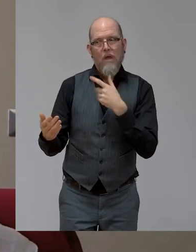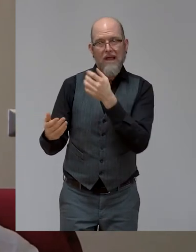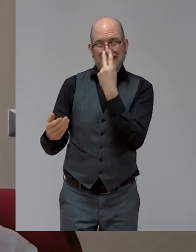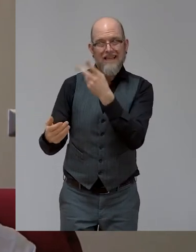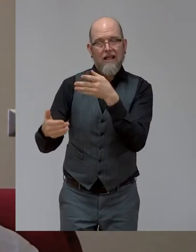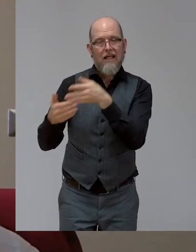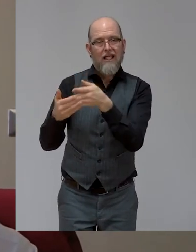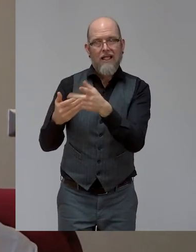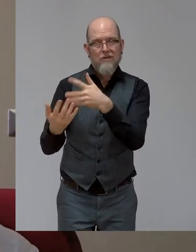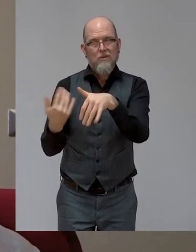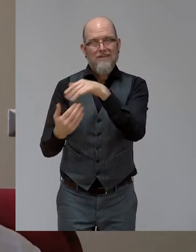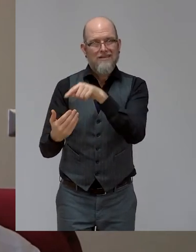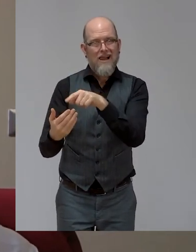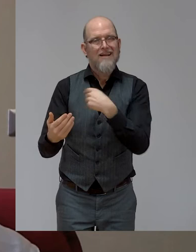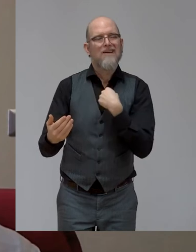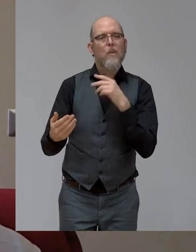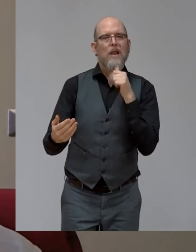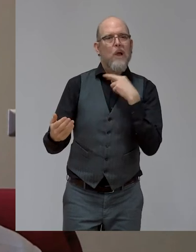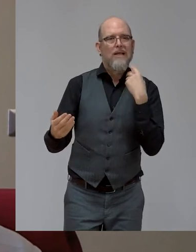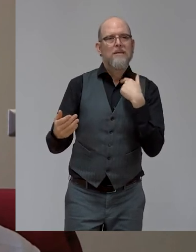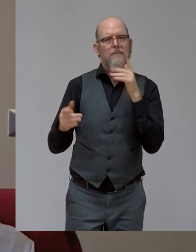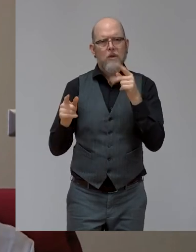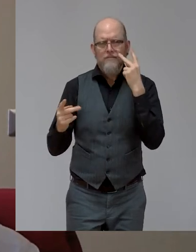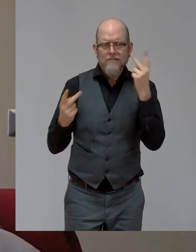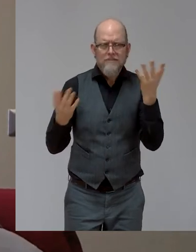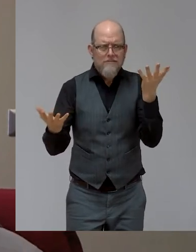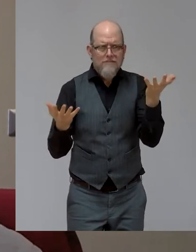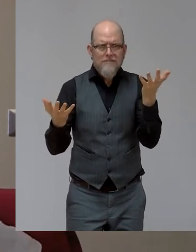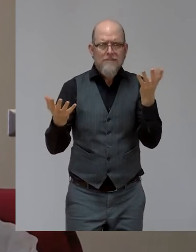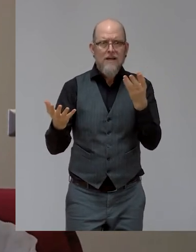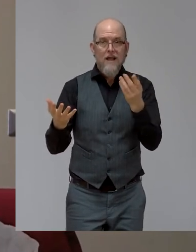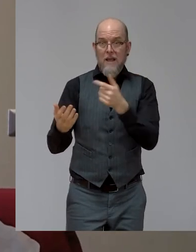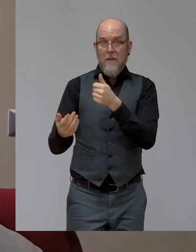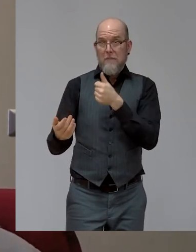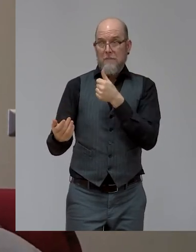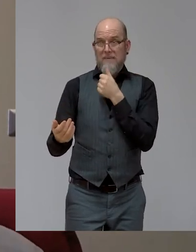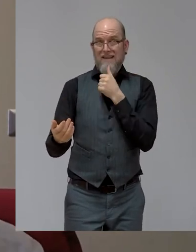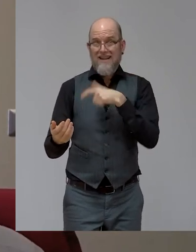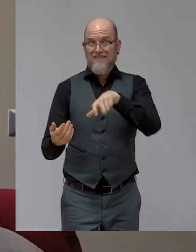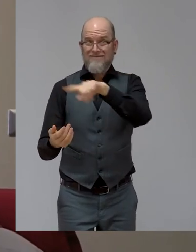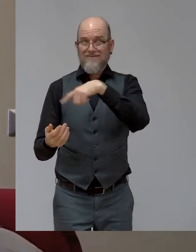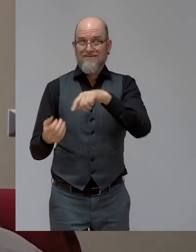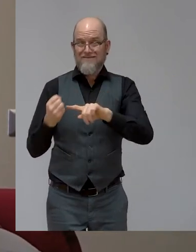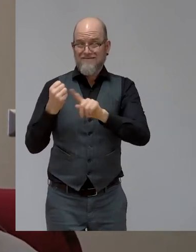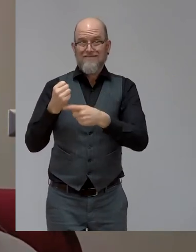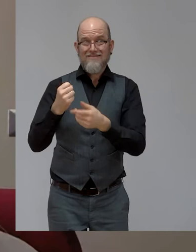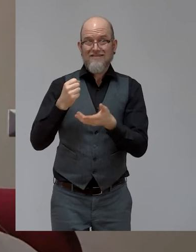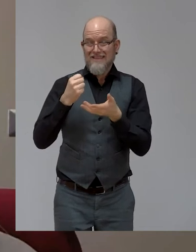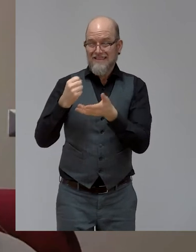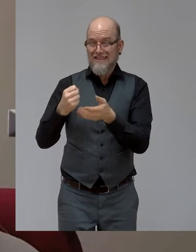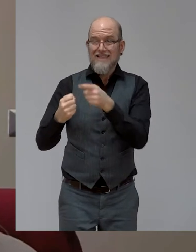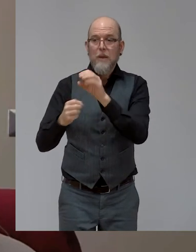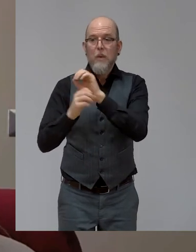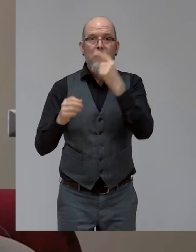but whose cost deprived of being produced may be greater than the private benefit they generate, and therefore, ultimately,